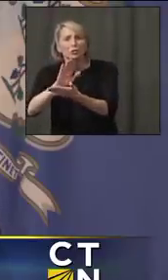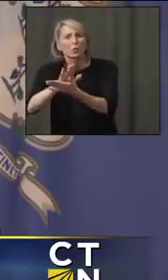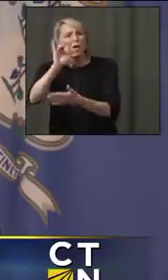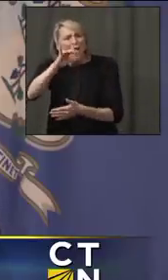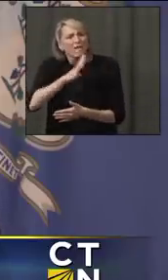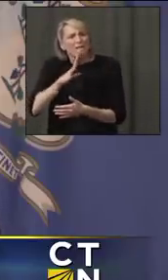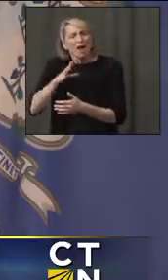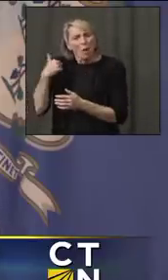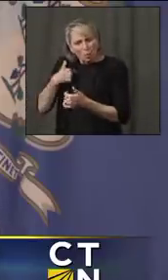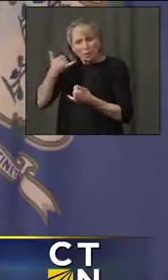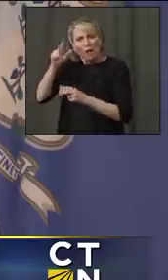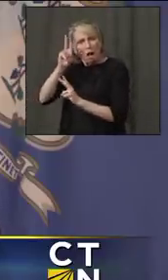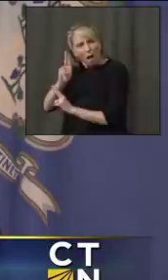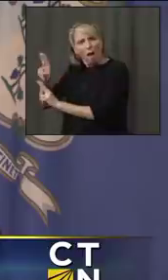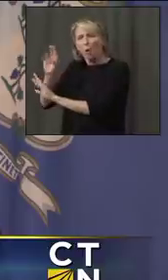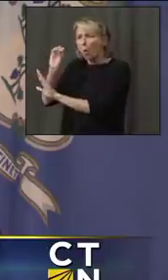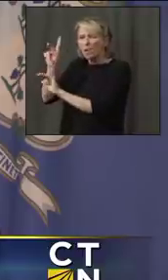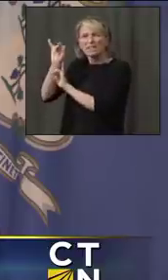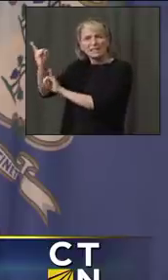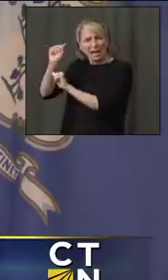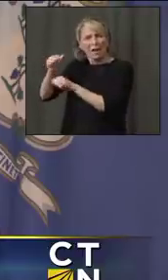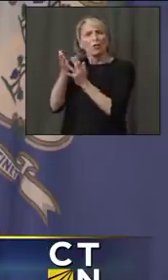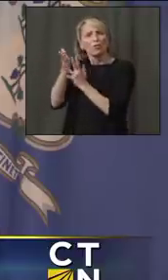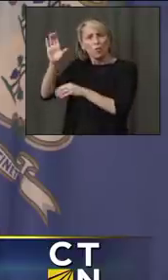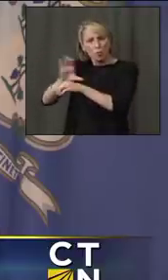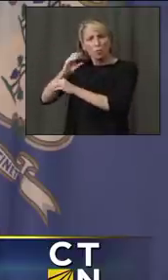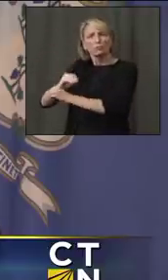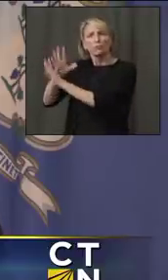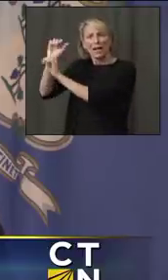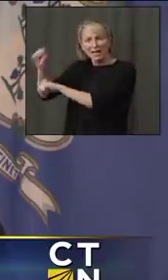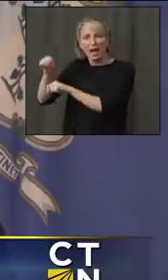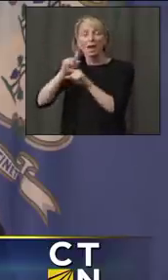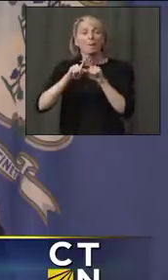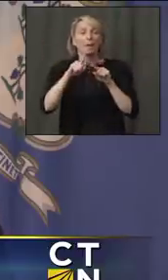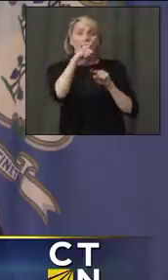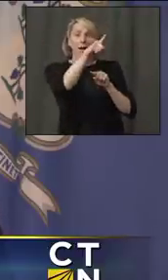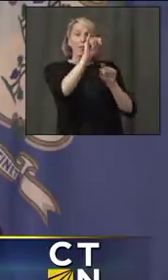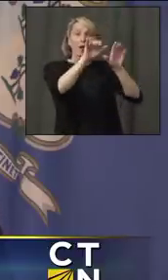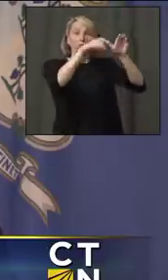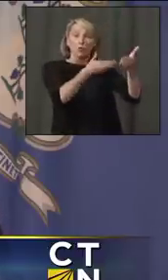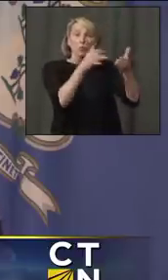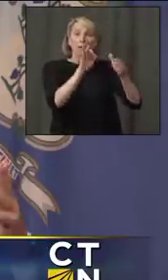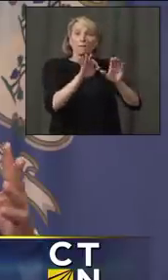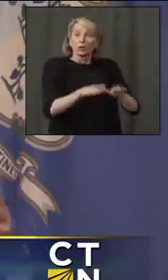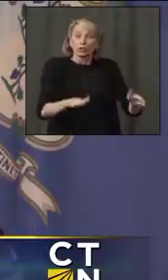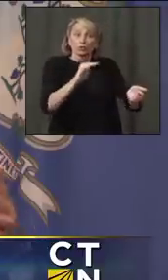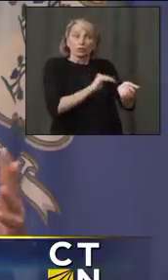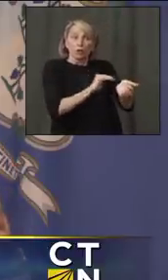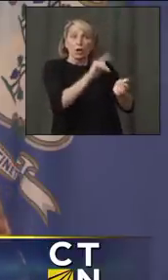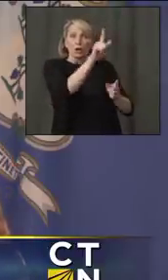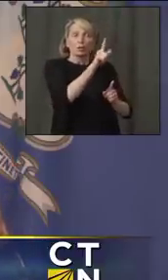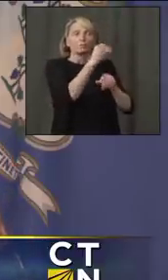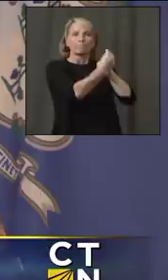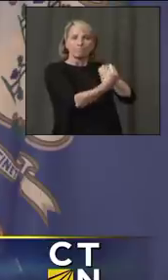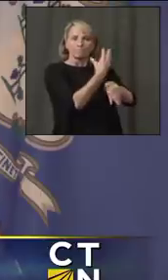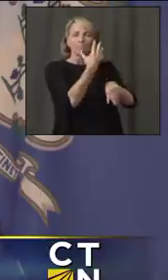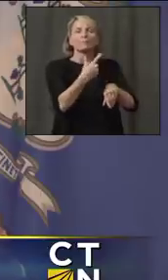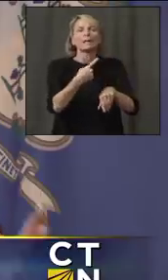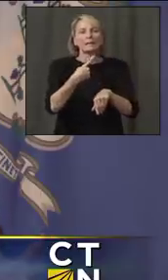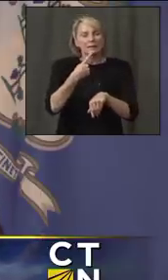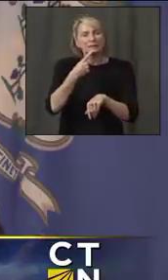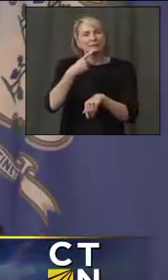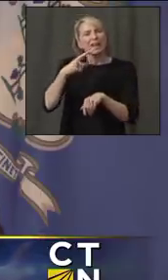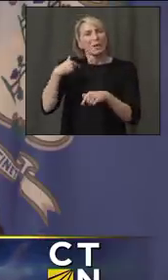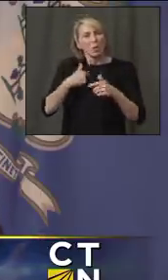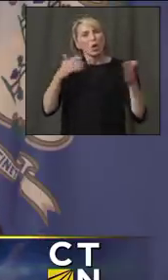we do to get people safely back in the classroom ought to be a priority. They went on to say, look, how far apart necessarily your desks